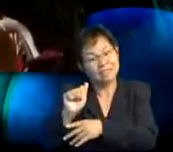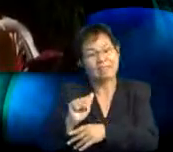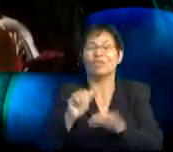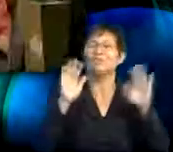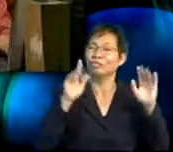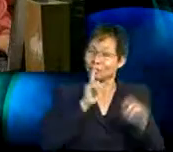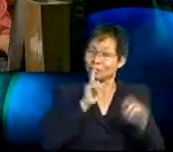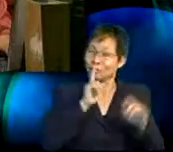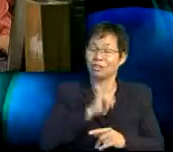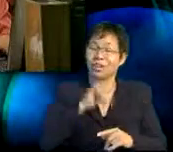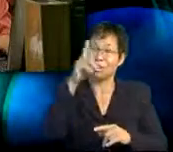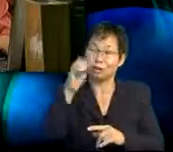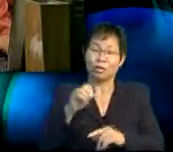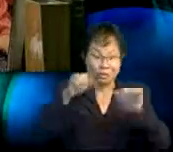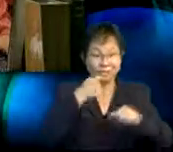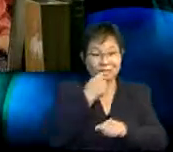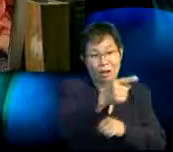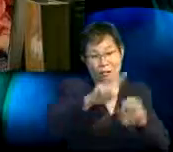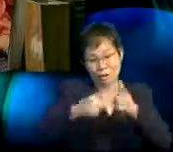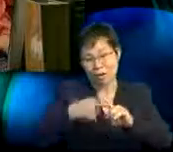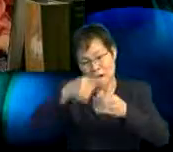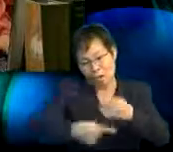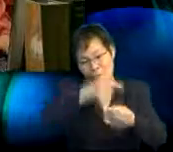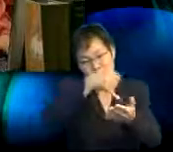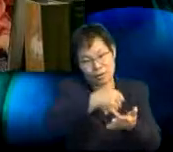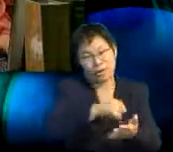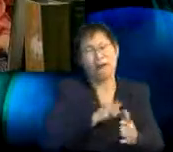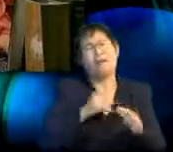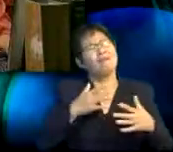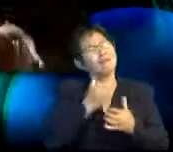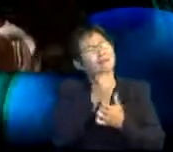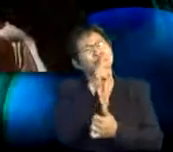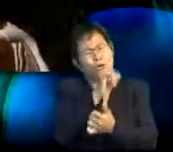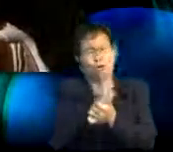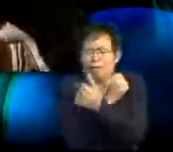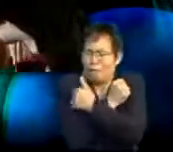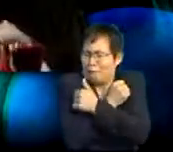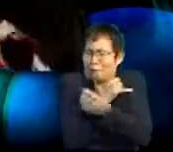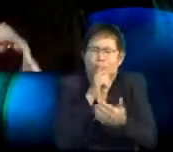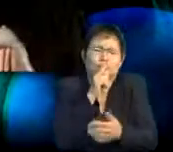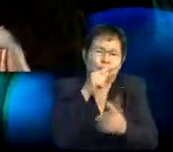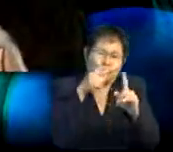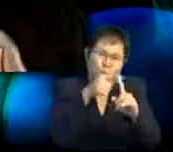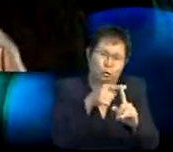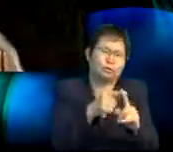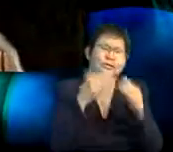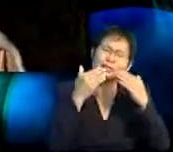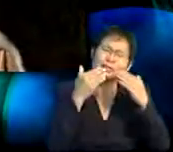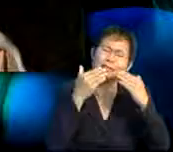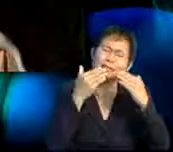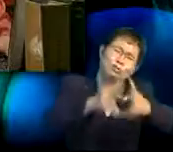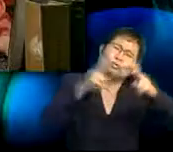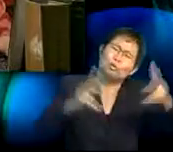Great. Can you tell my friends about it? Sure, I'd love to. Thank you. Thank you so